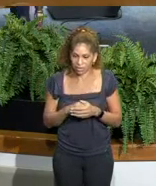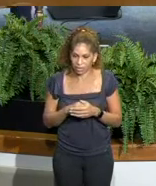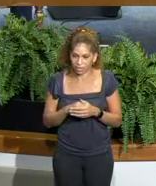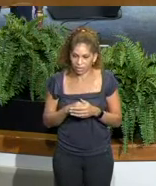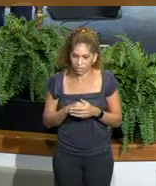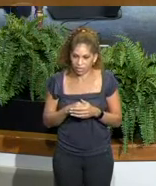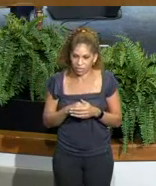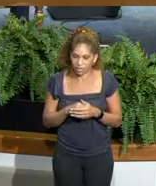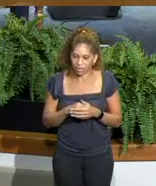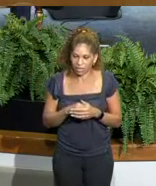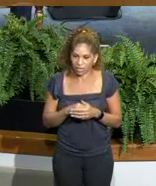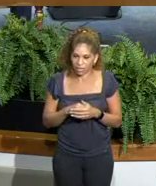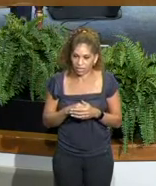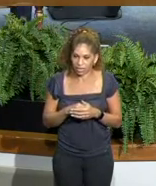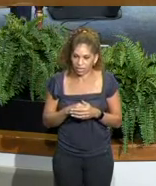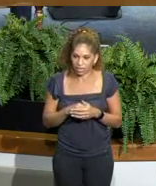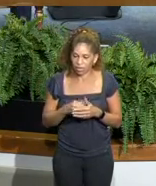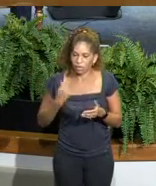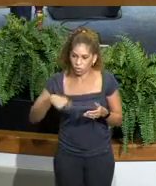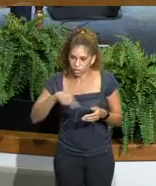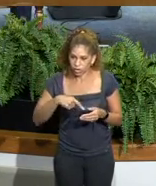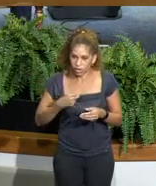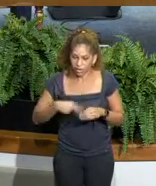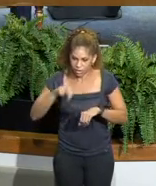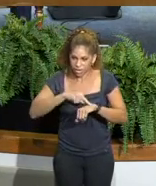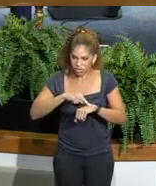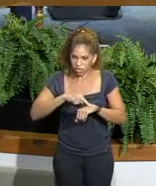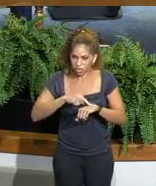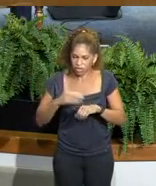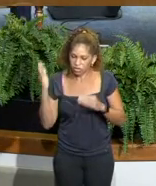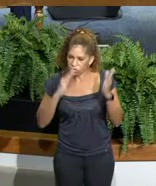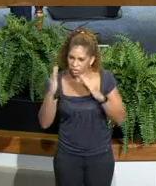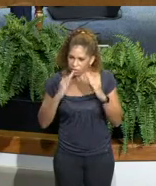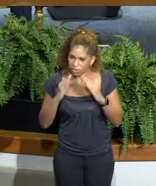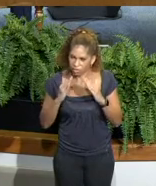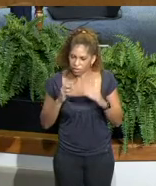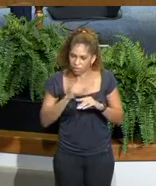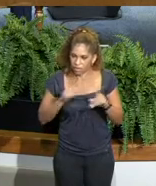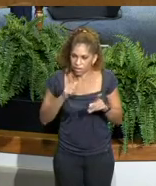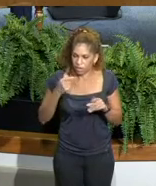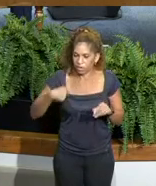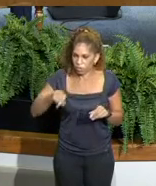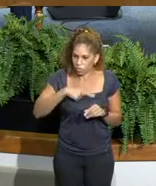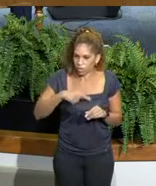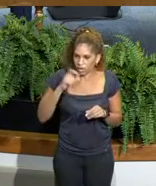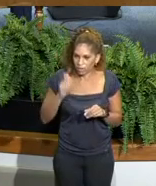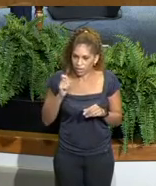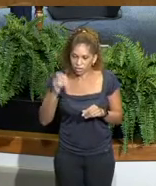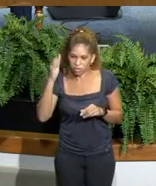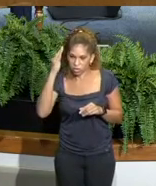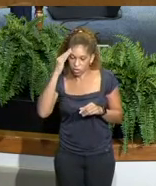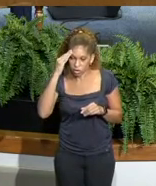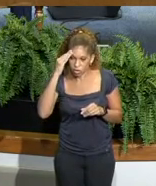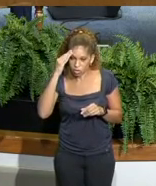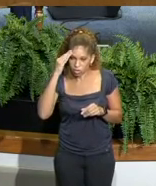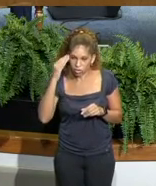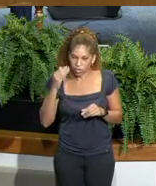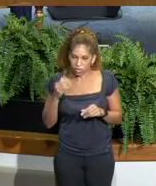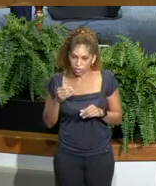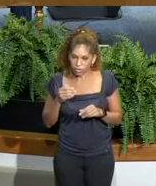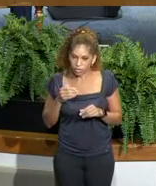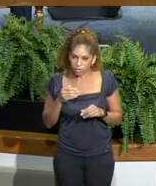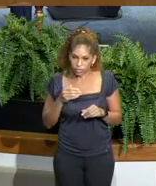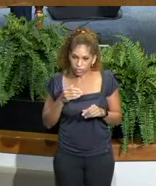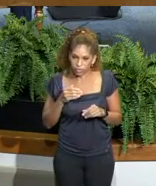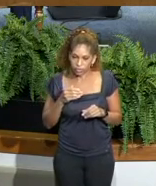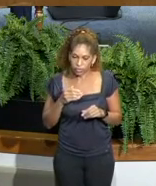Without a doubt, we are a nation in crisis, but we must be aware of the urge to act as though we don't